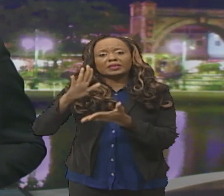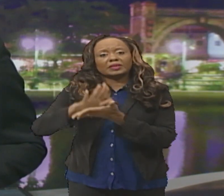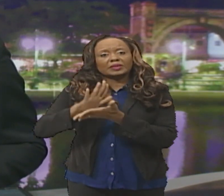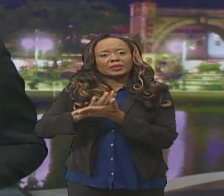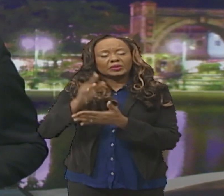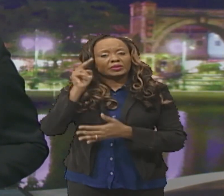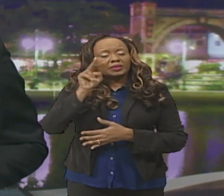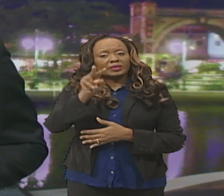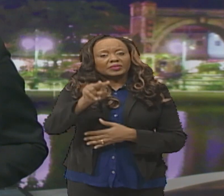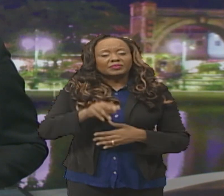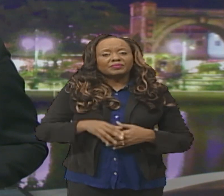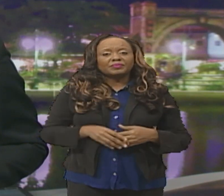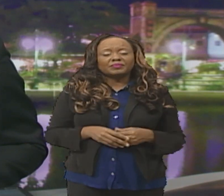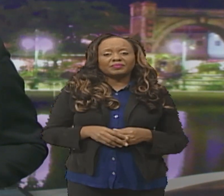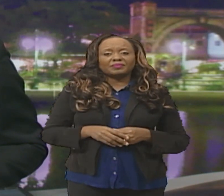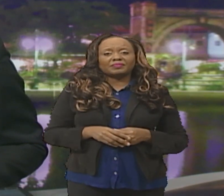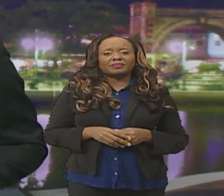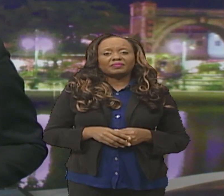Griffith reports.